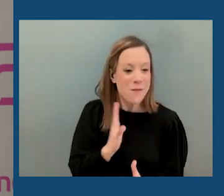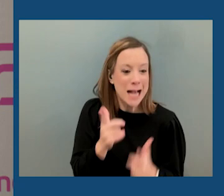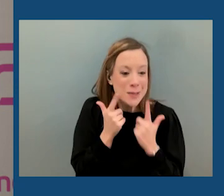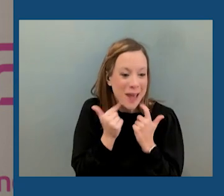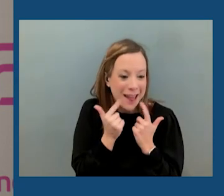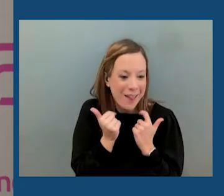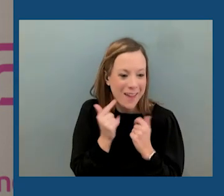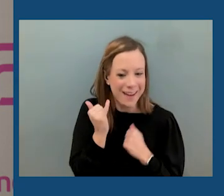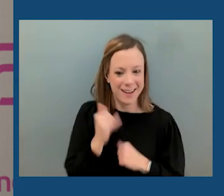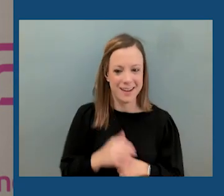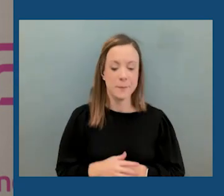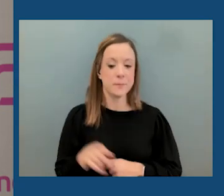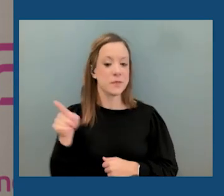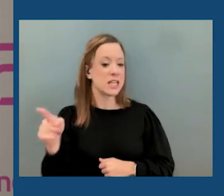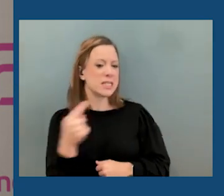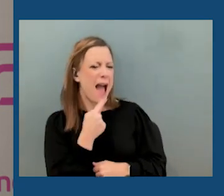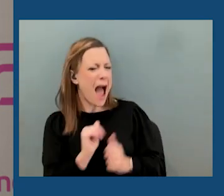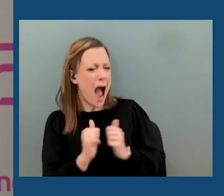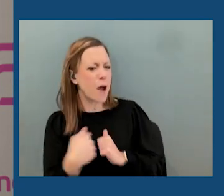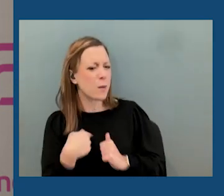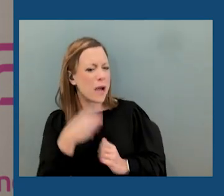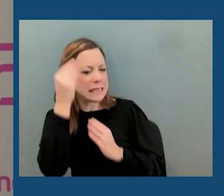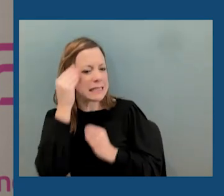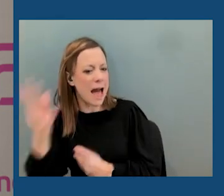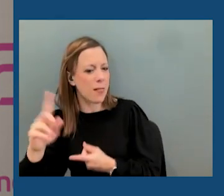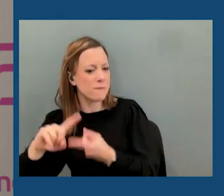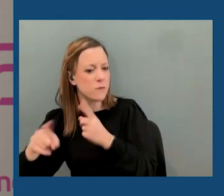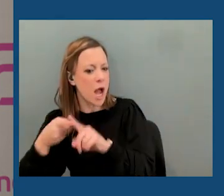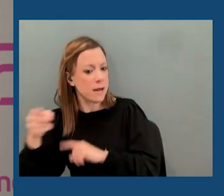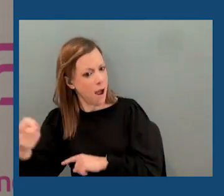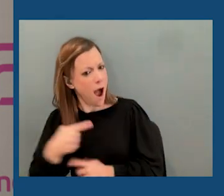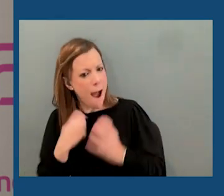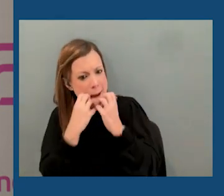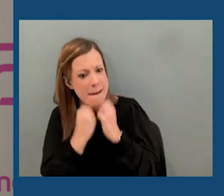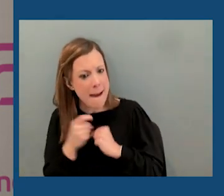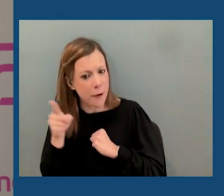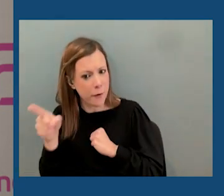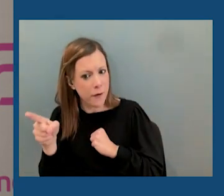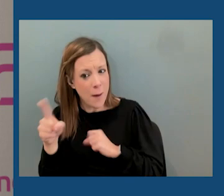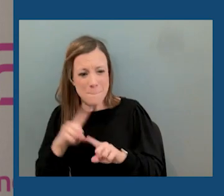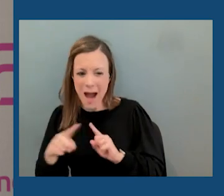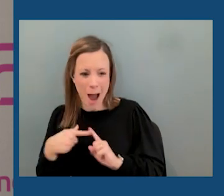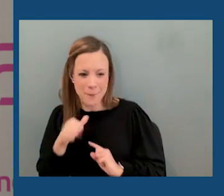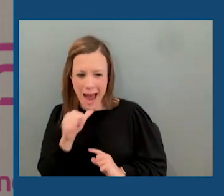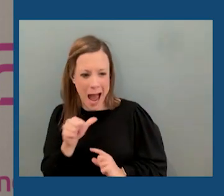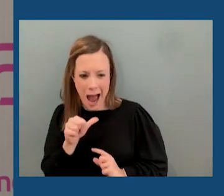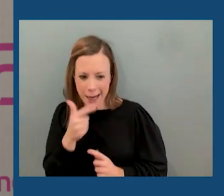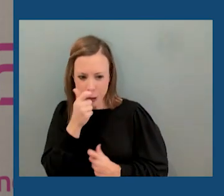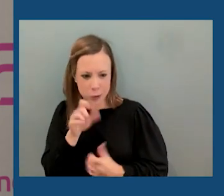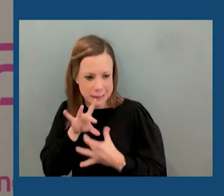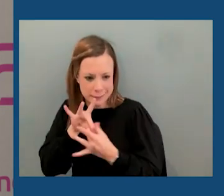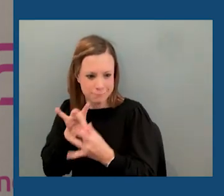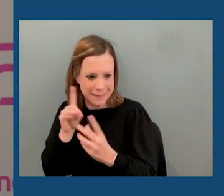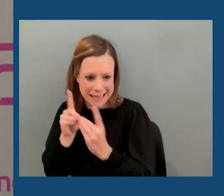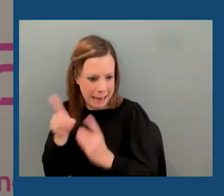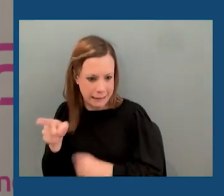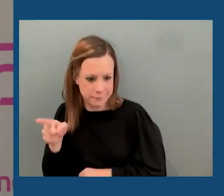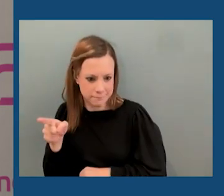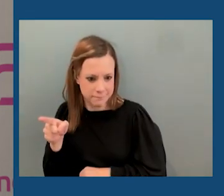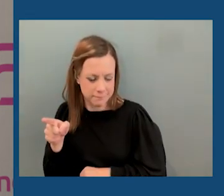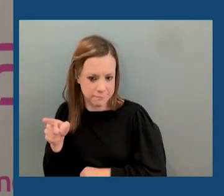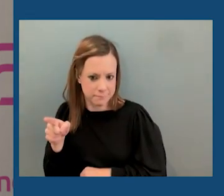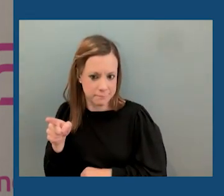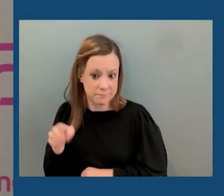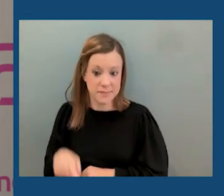How do I let a friend know that I care about them, but also that I'm not interested in dating them? Will putting